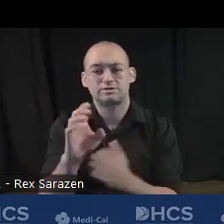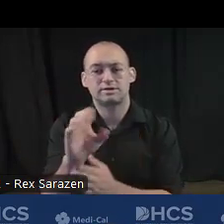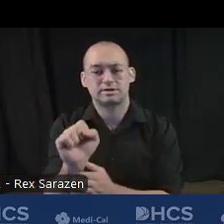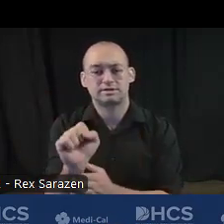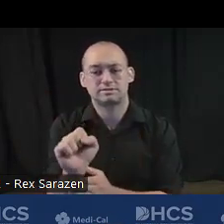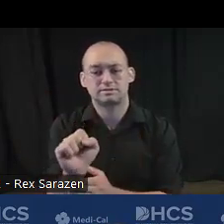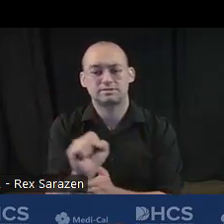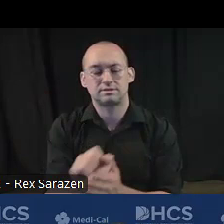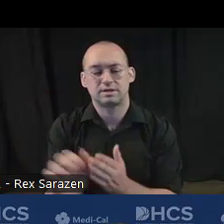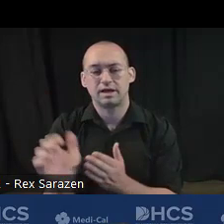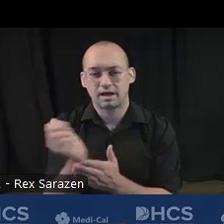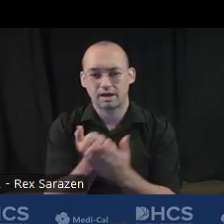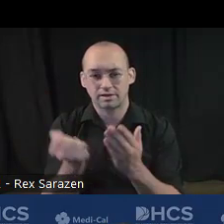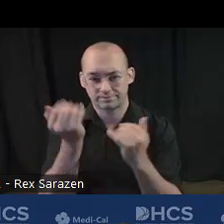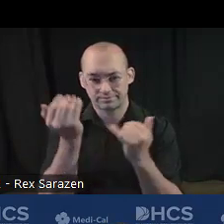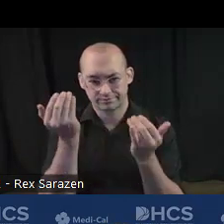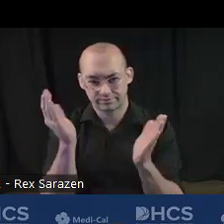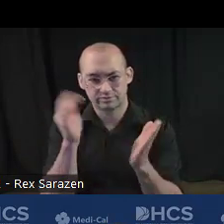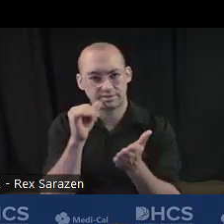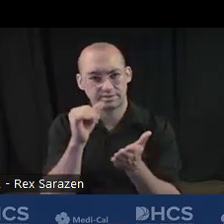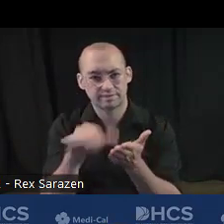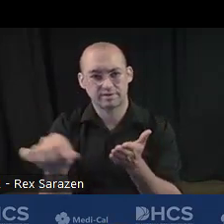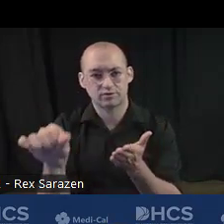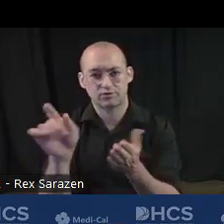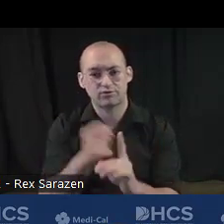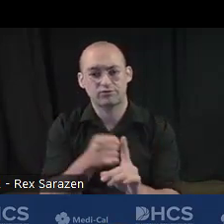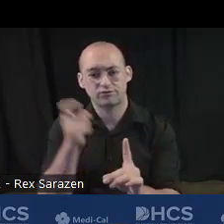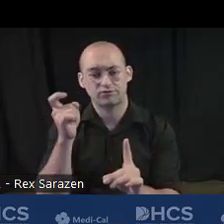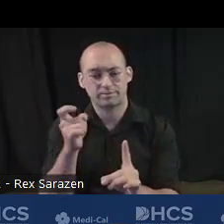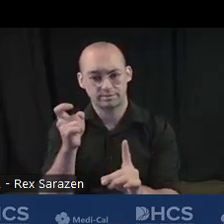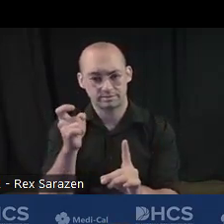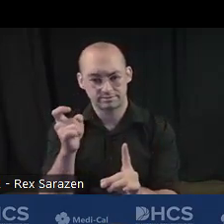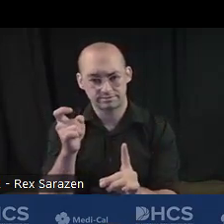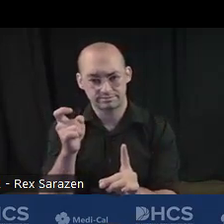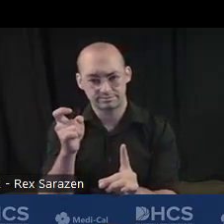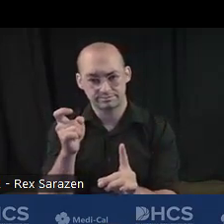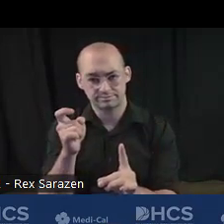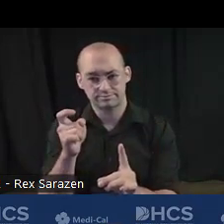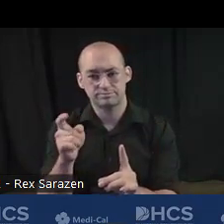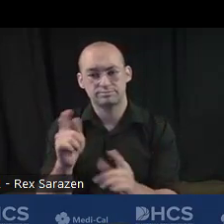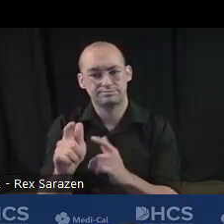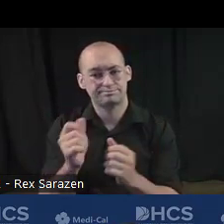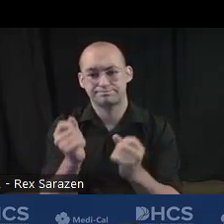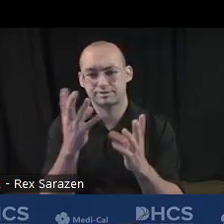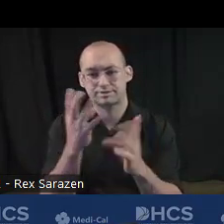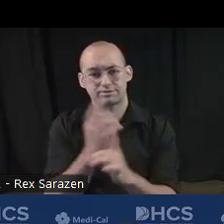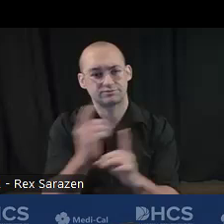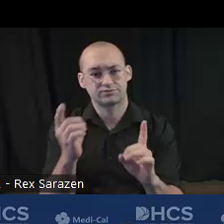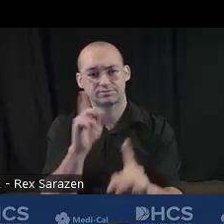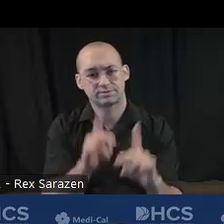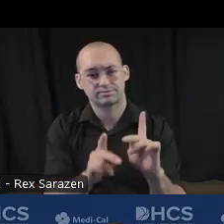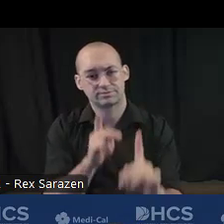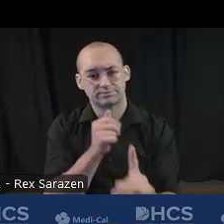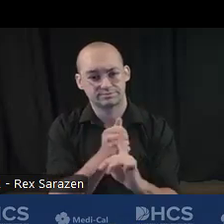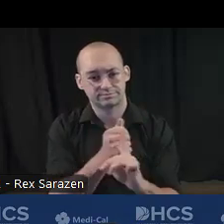DHCS, has received a recent letter from a large number of stakeholders